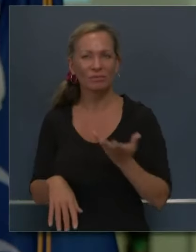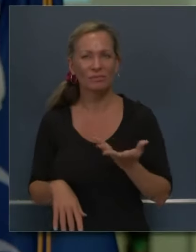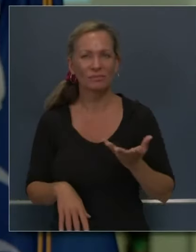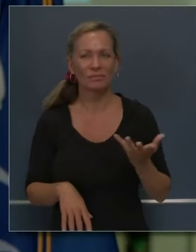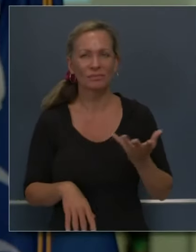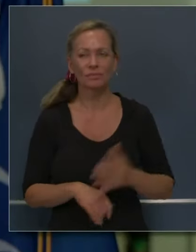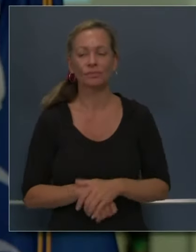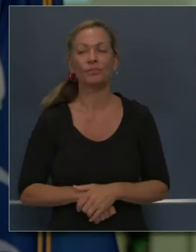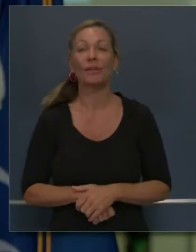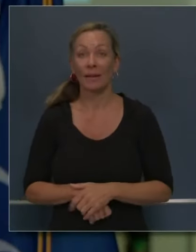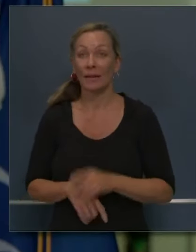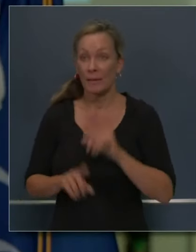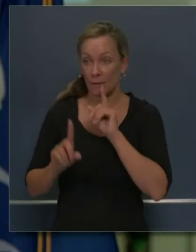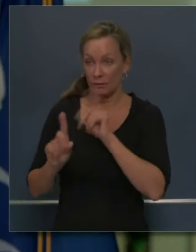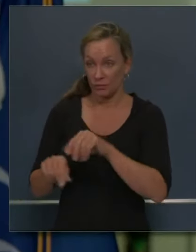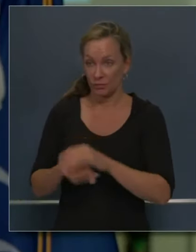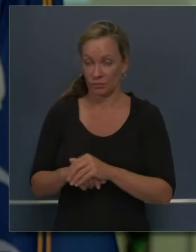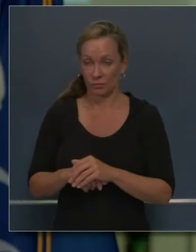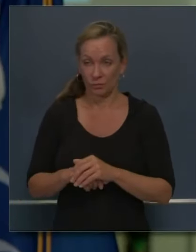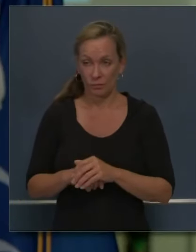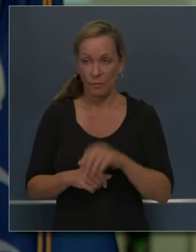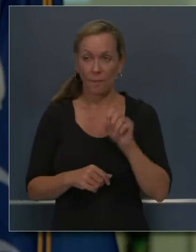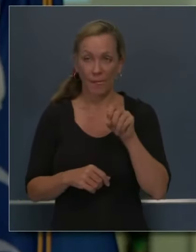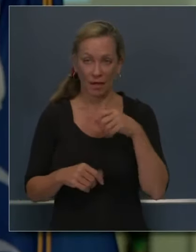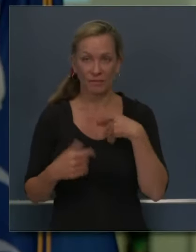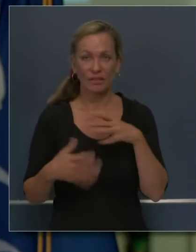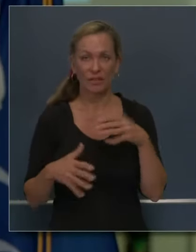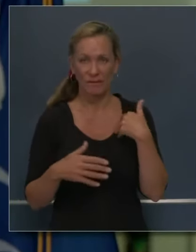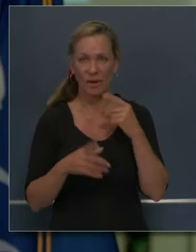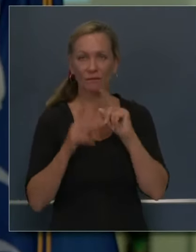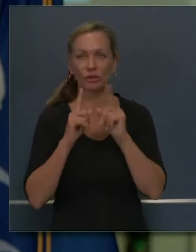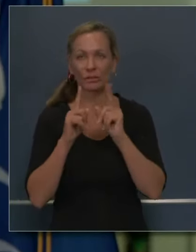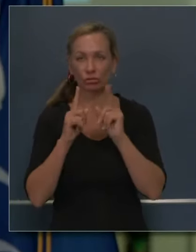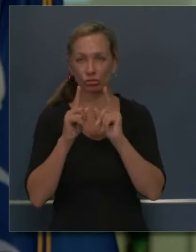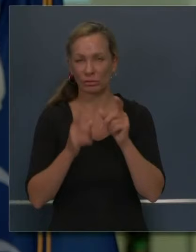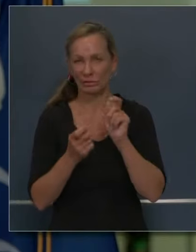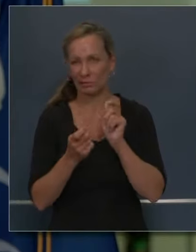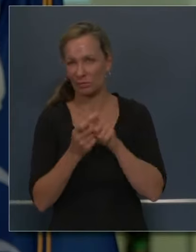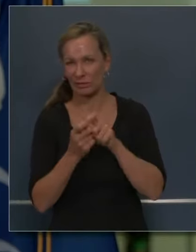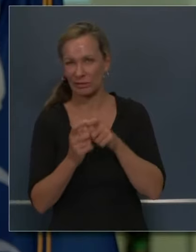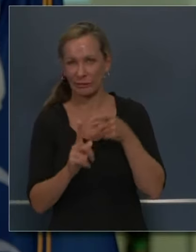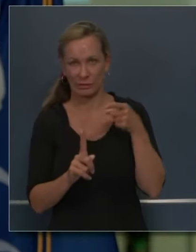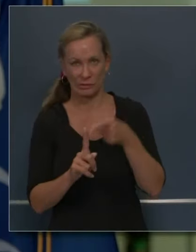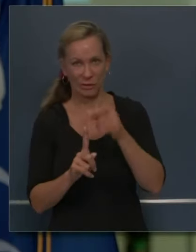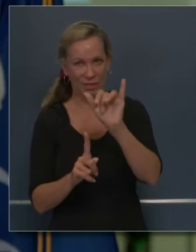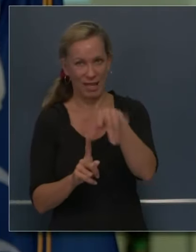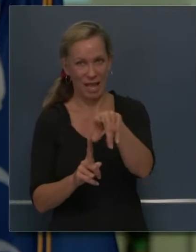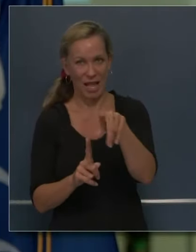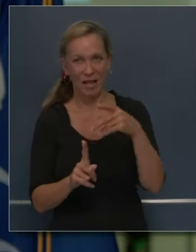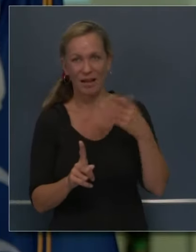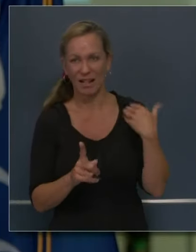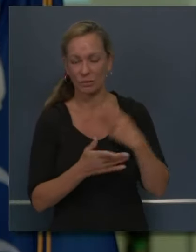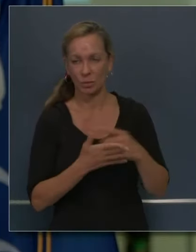prescriptive conversations this weekend, and that will be forthcoming. None of this delays this